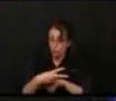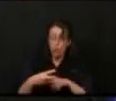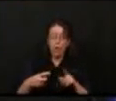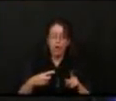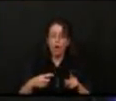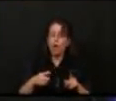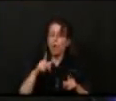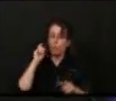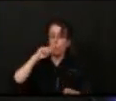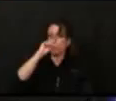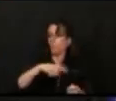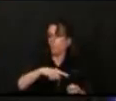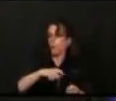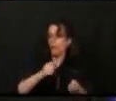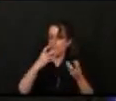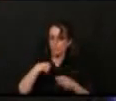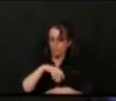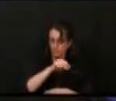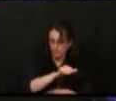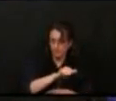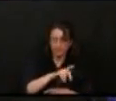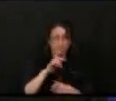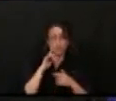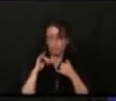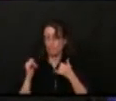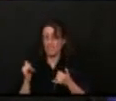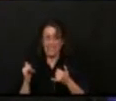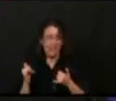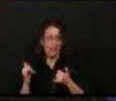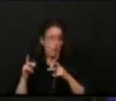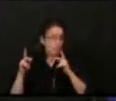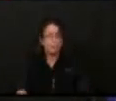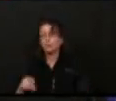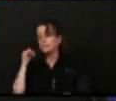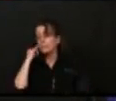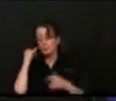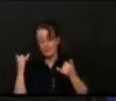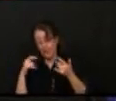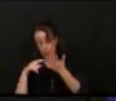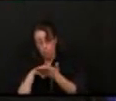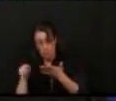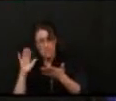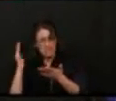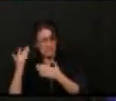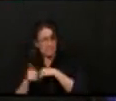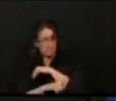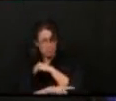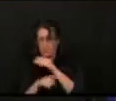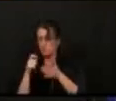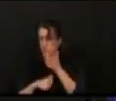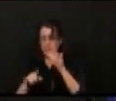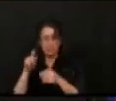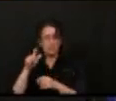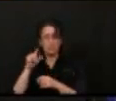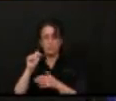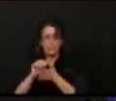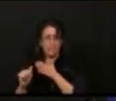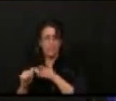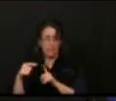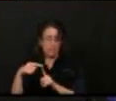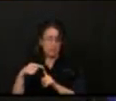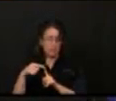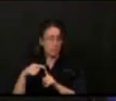out or spending $120 from your tax bill on your garbage, you now will have